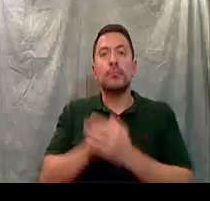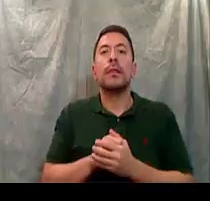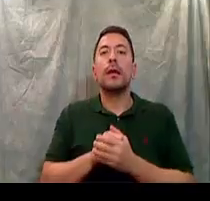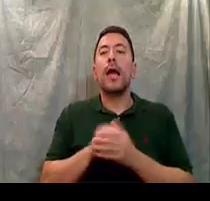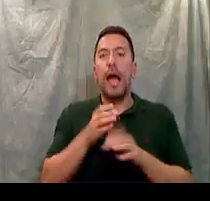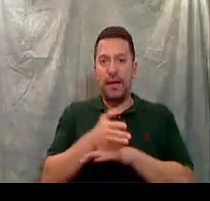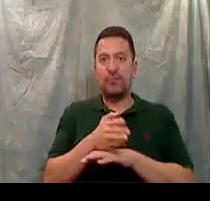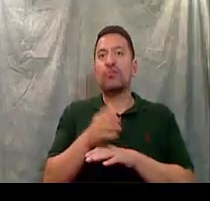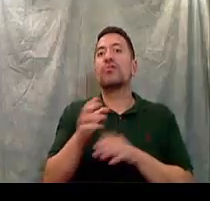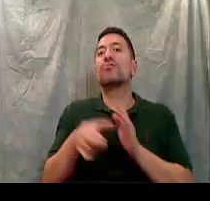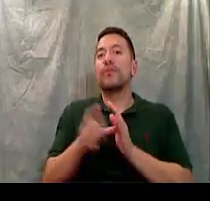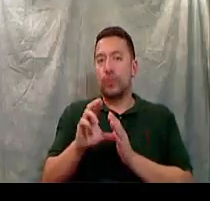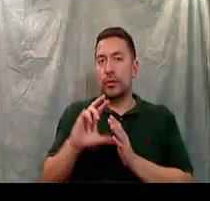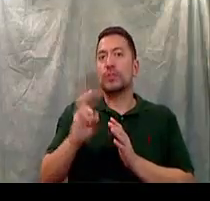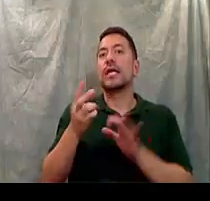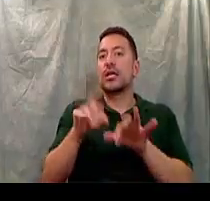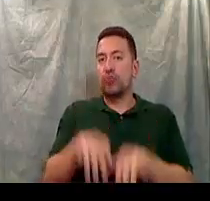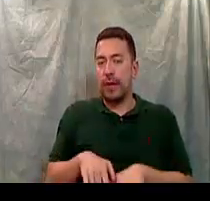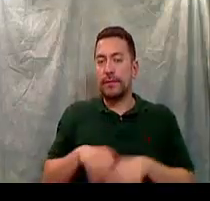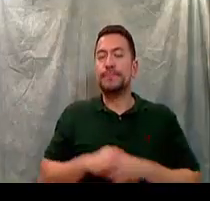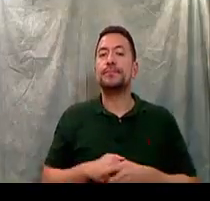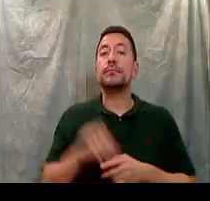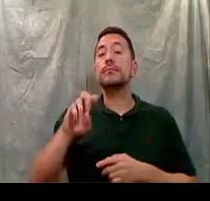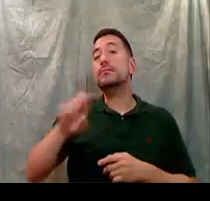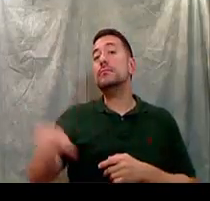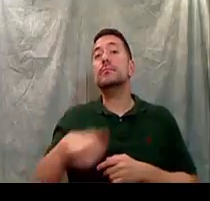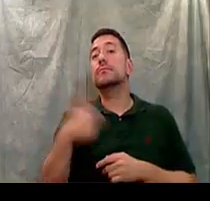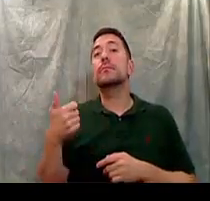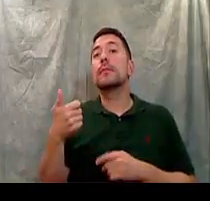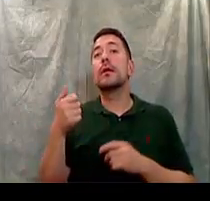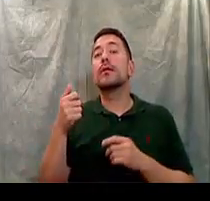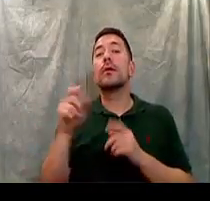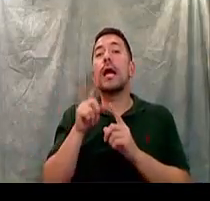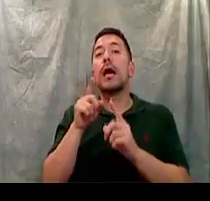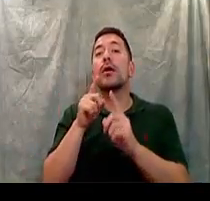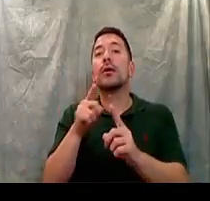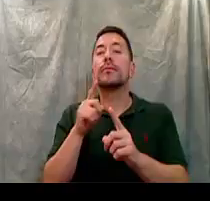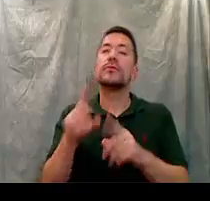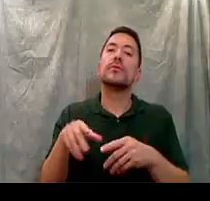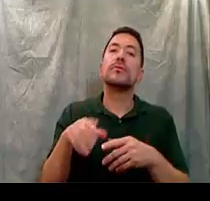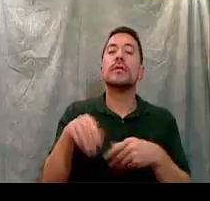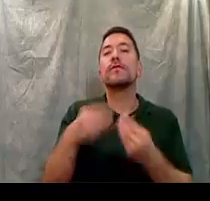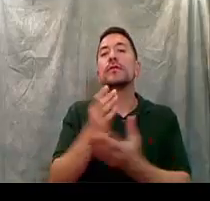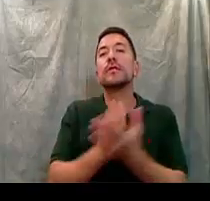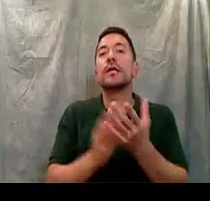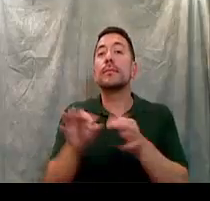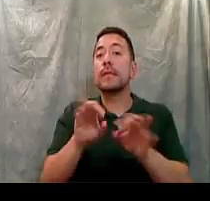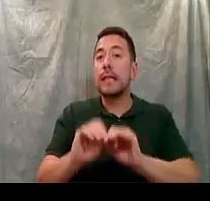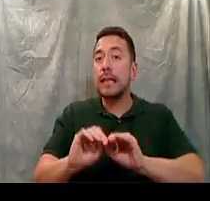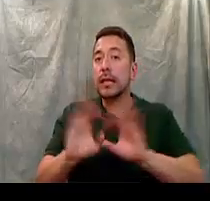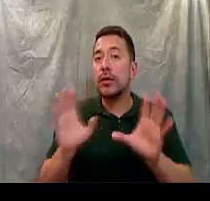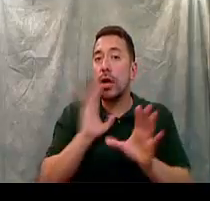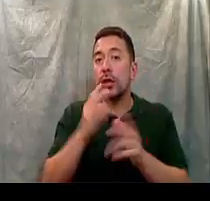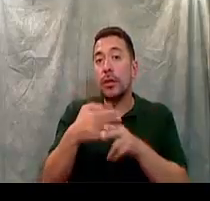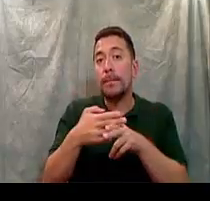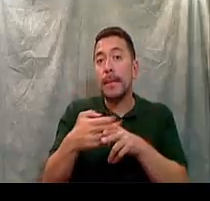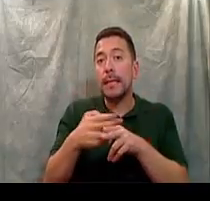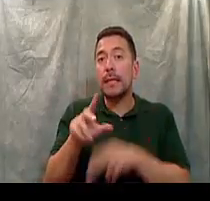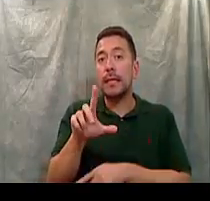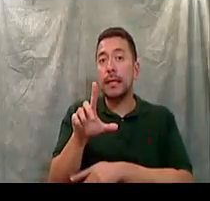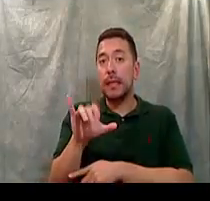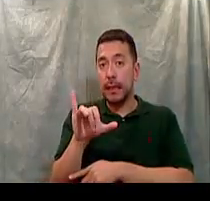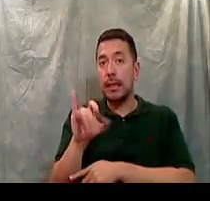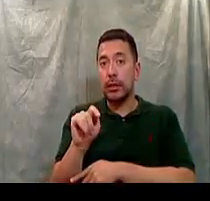drafts. The other outcome is to just give you some clarity on the mini literature review overall assignment. I want you to be really clear on